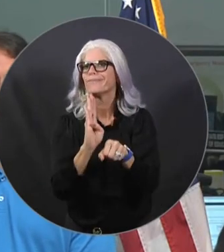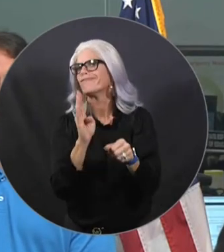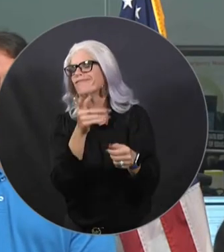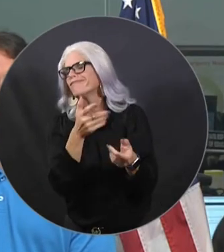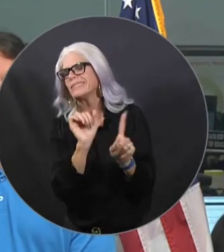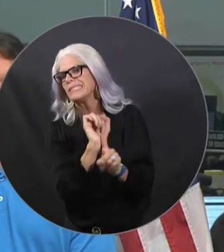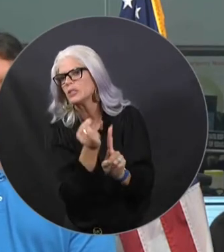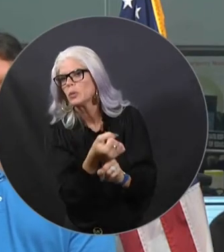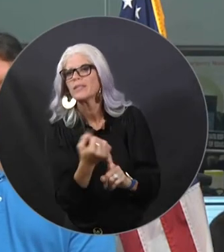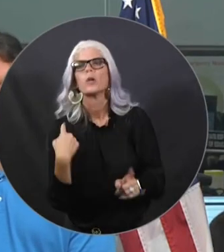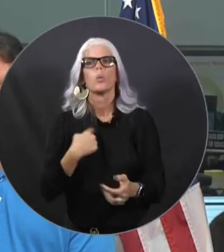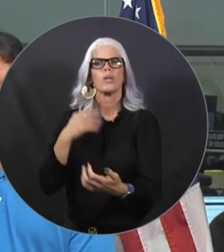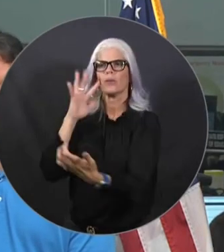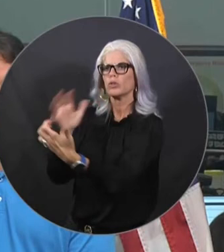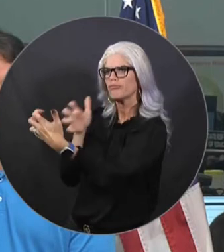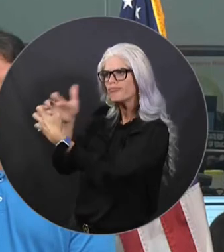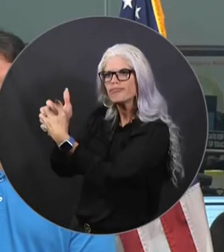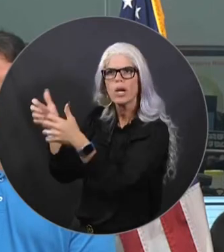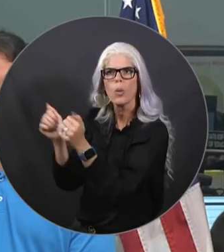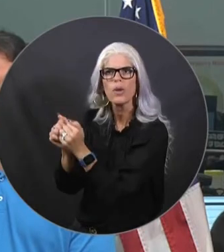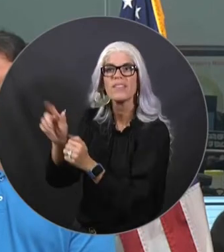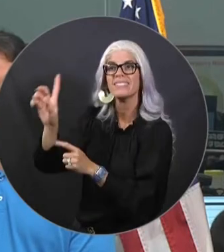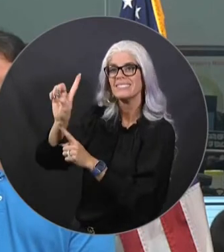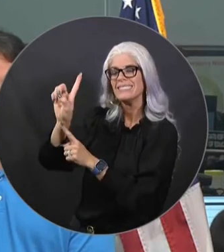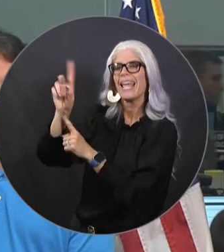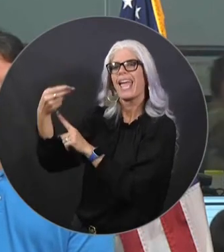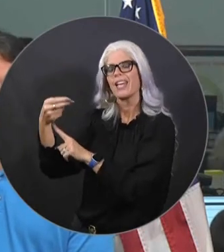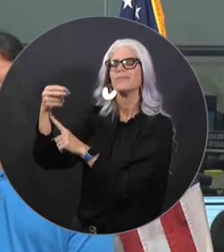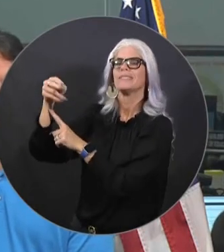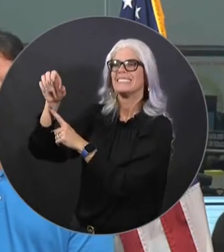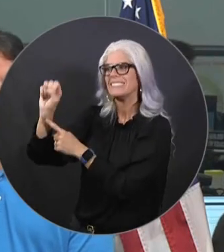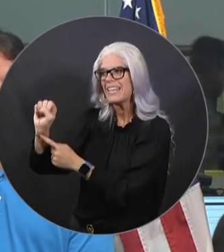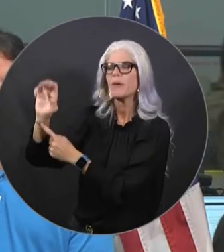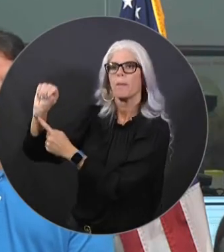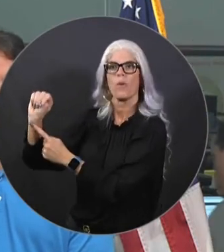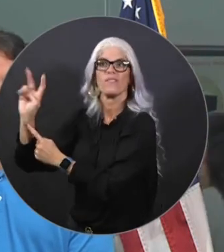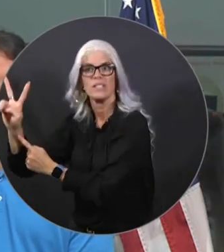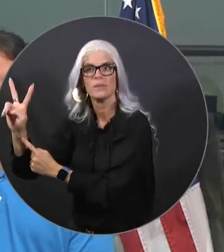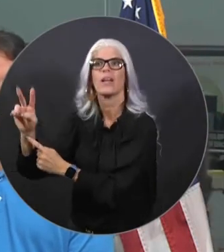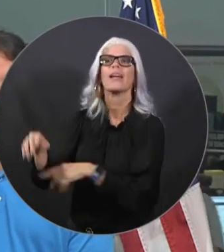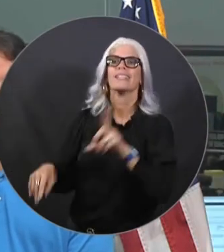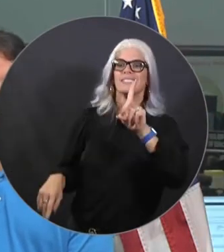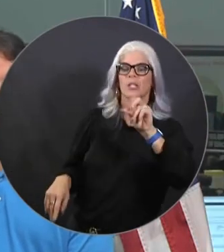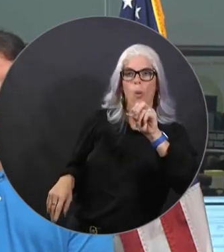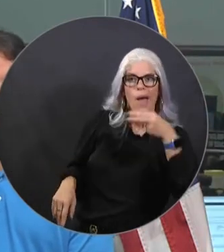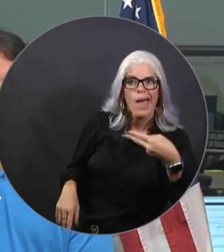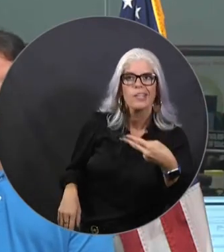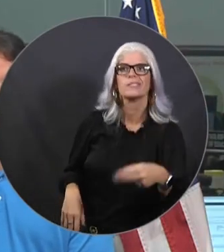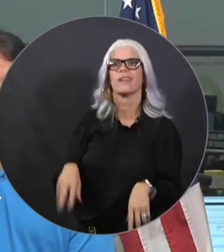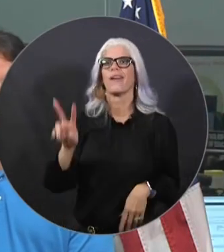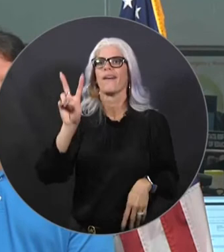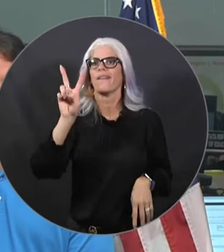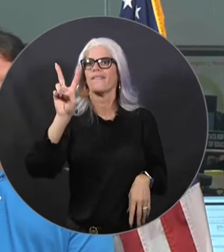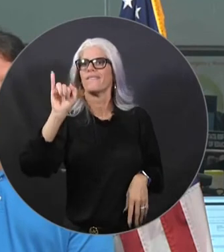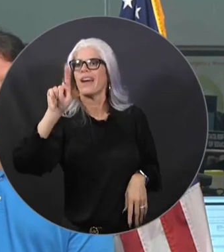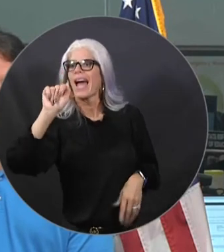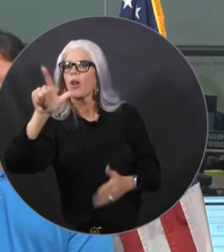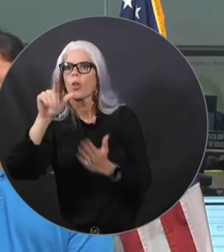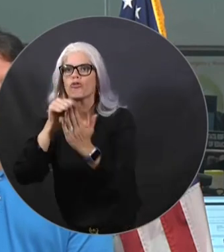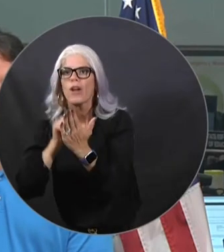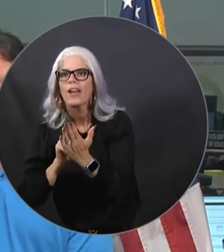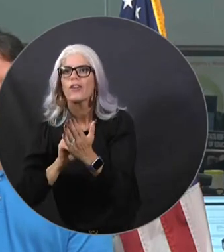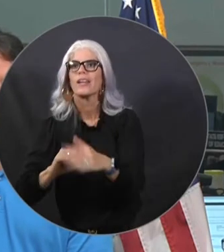the Department of Highway Safety and Motor Vehicles, the Department of Health, vital records, ID cards, driver's licenses, and things like that that